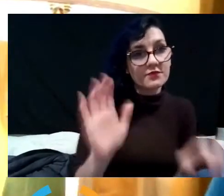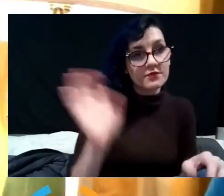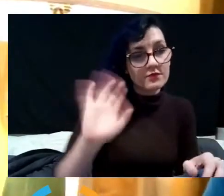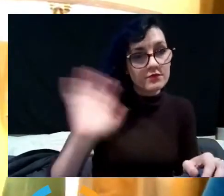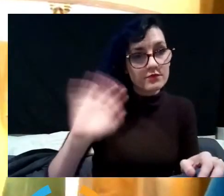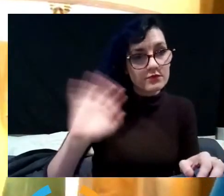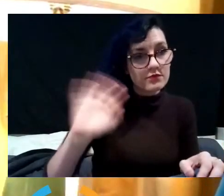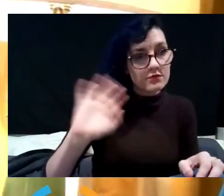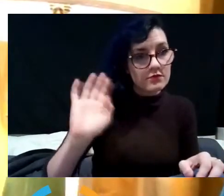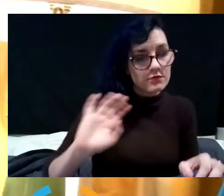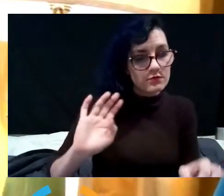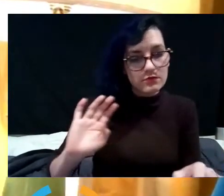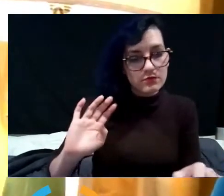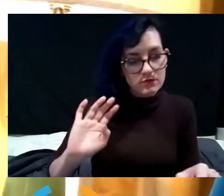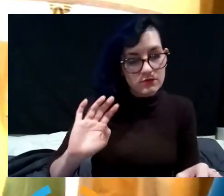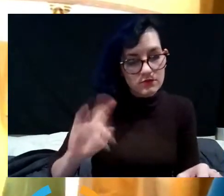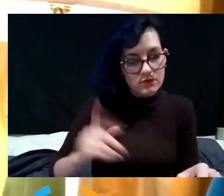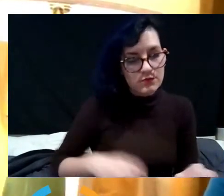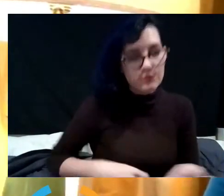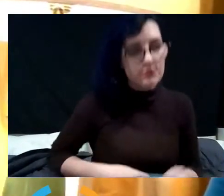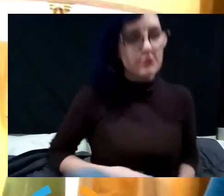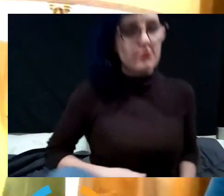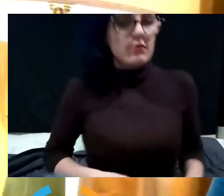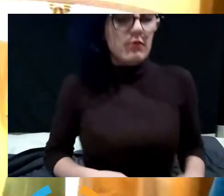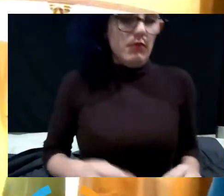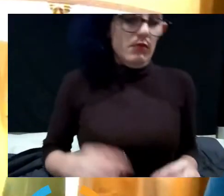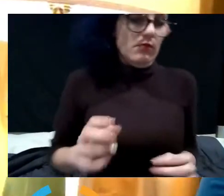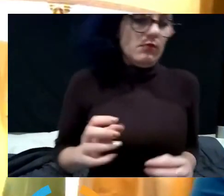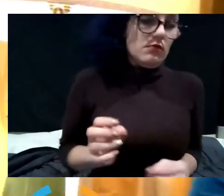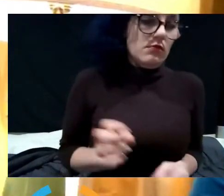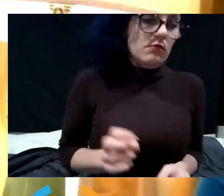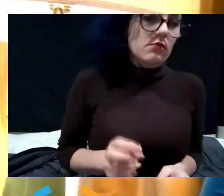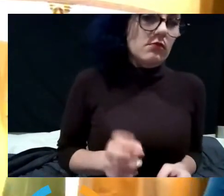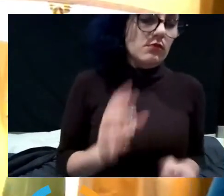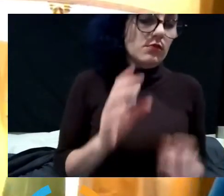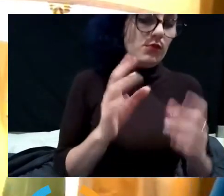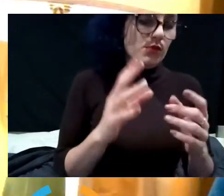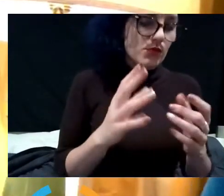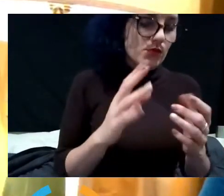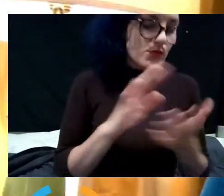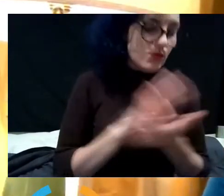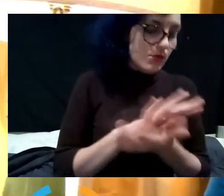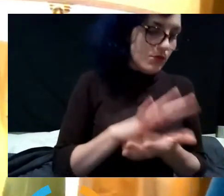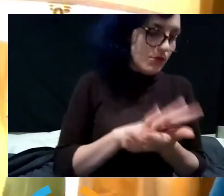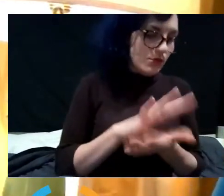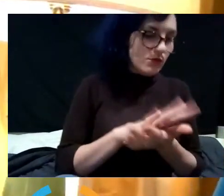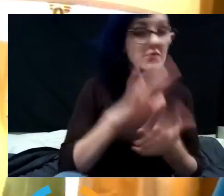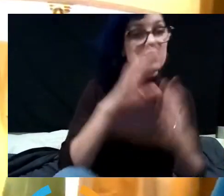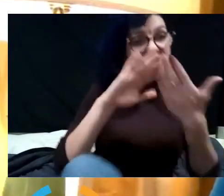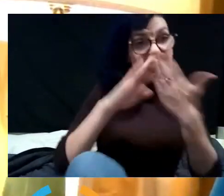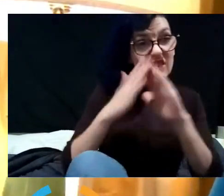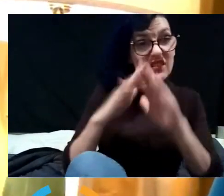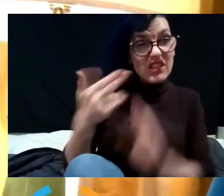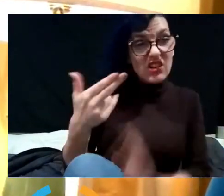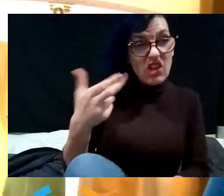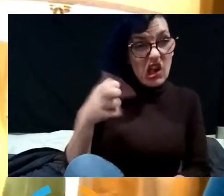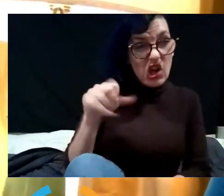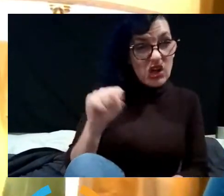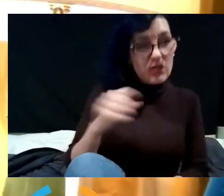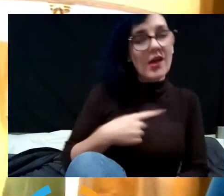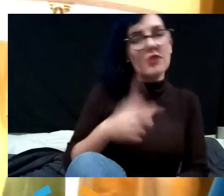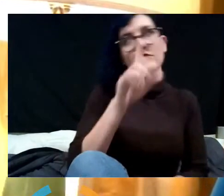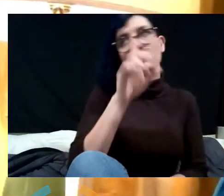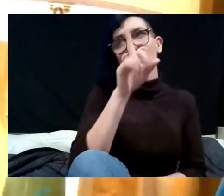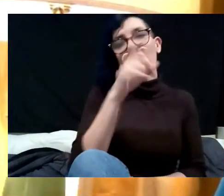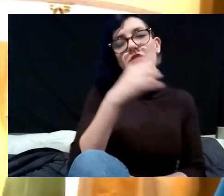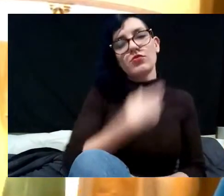halls, different places like that. And I just want to, I wish we could have expanded that for the displaced victims of the